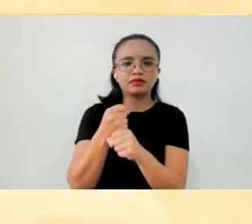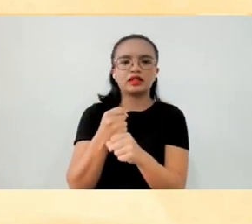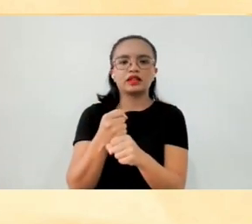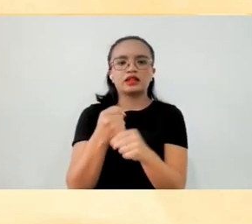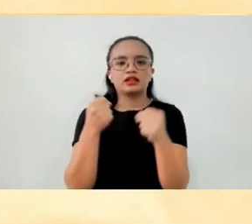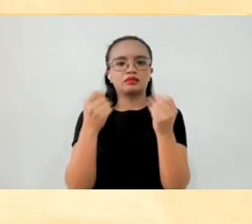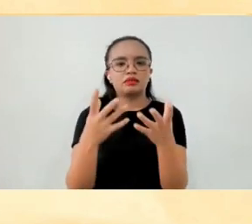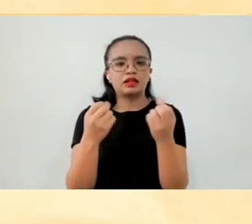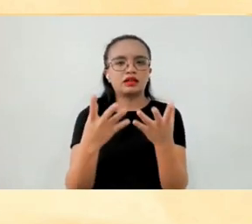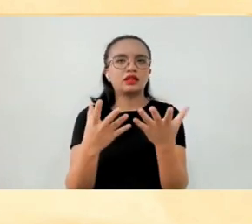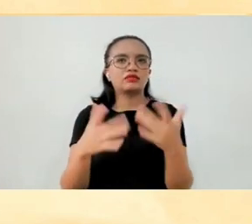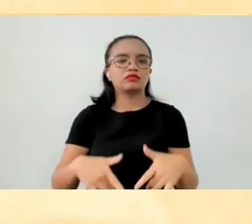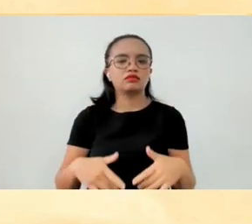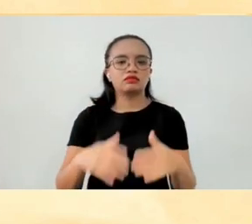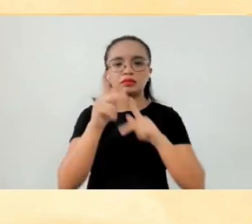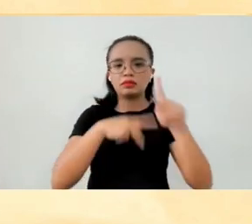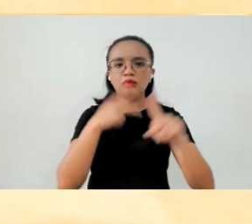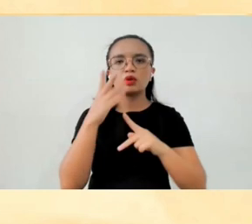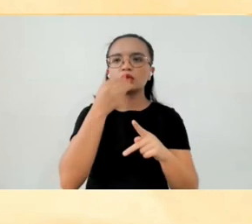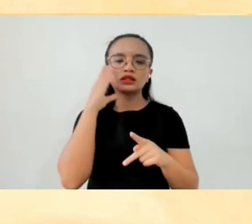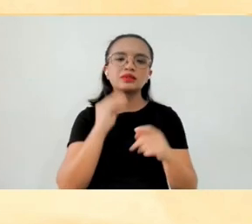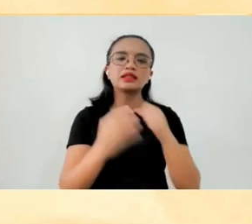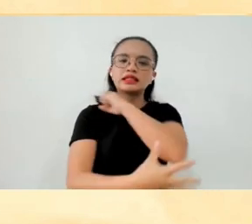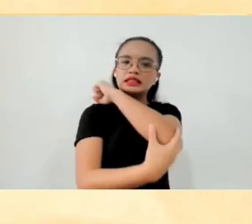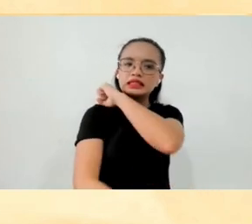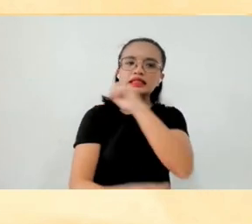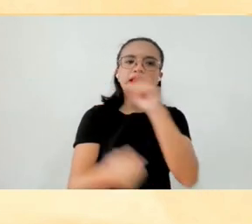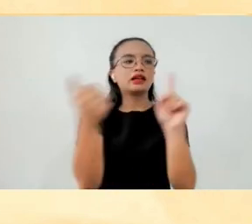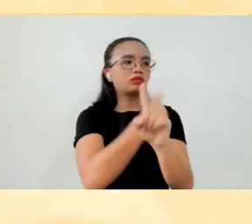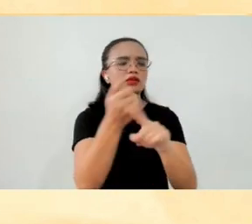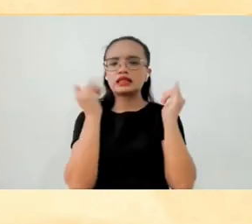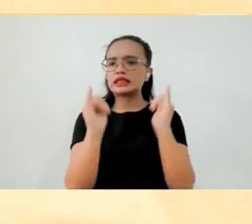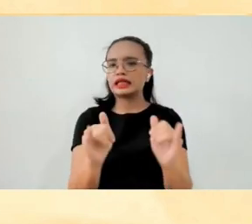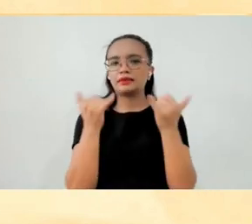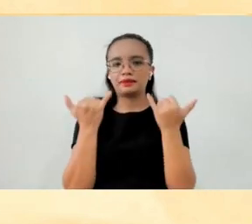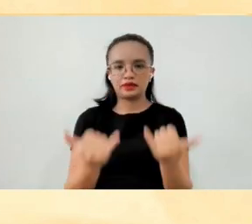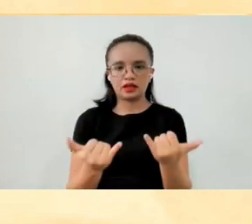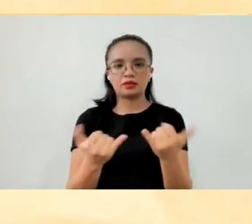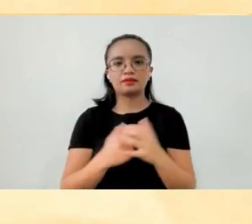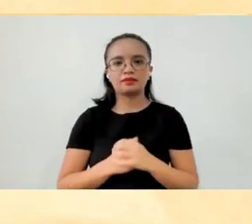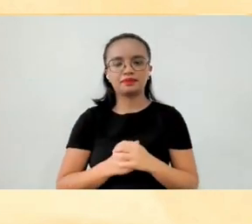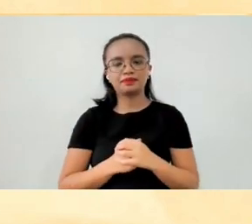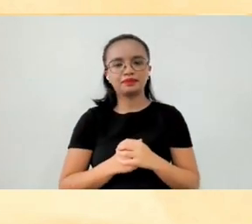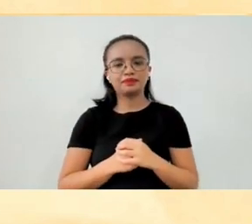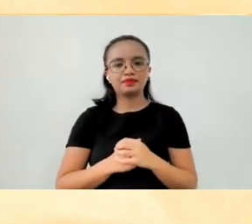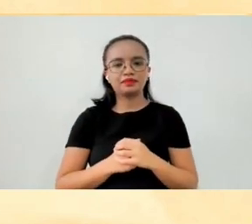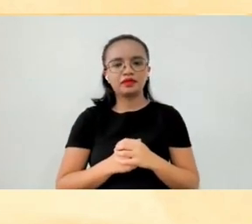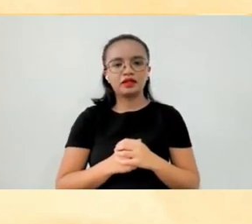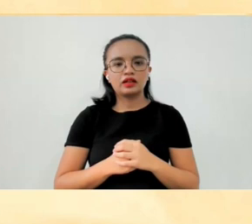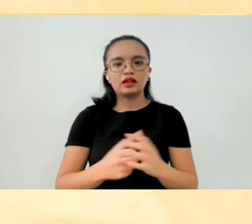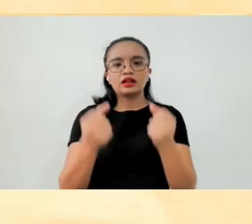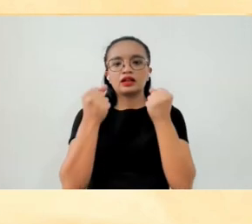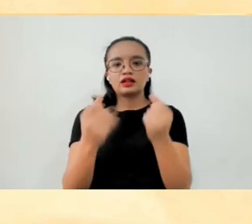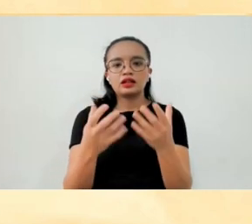to abuse, poverty, until now, dispossession, and uncertainty. Numerous